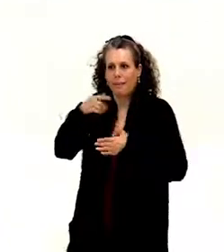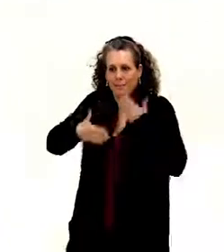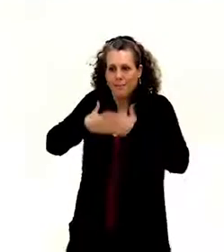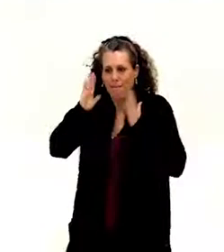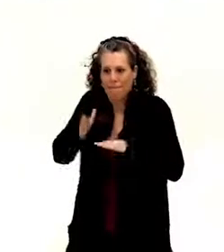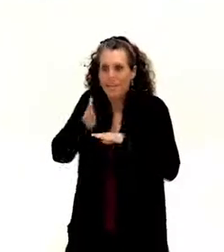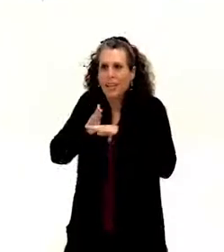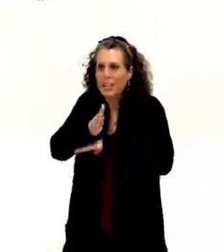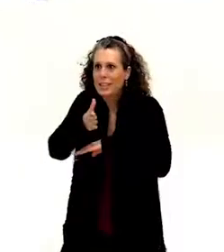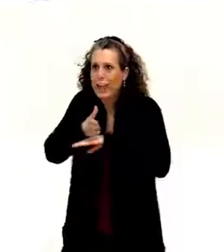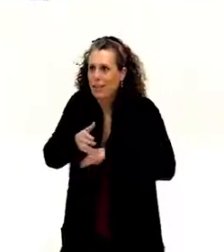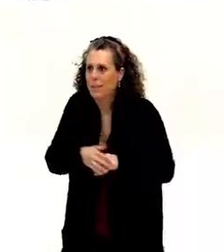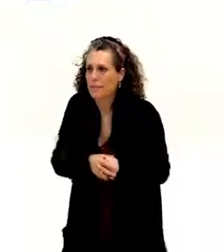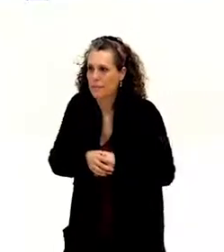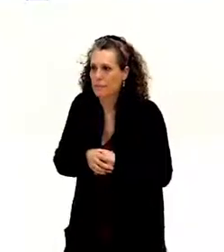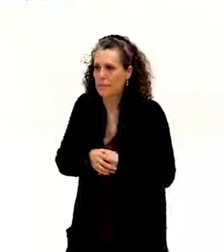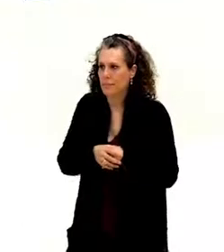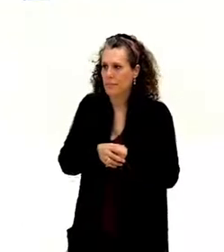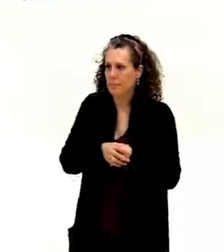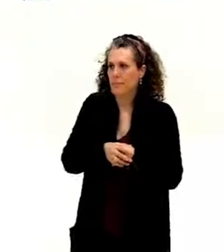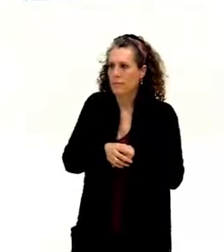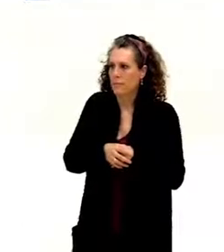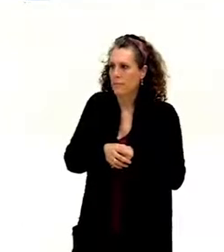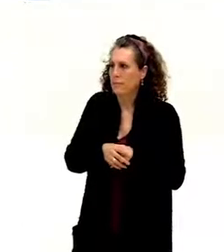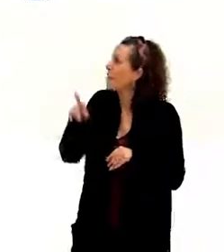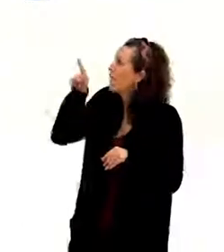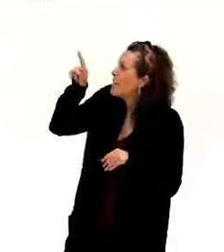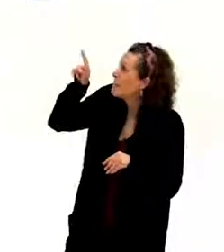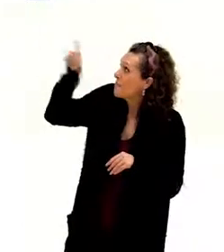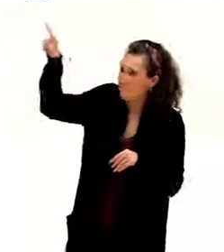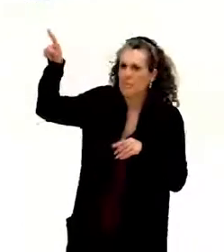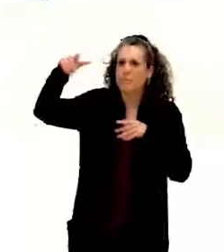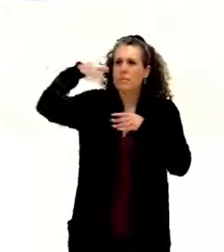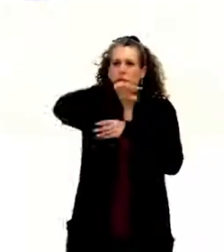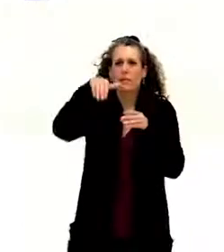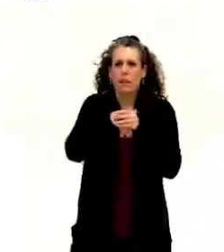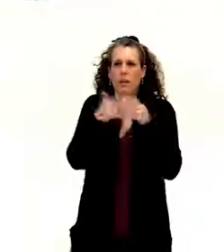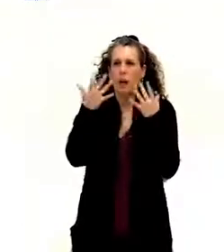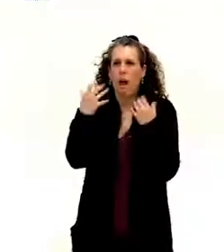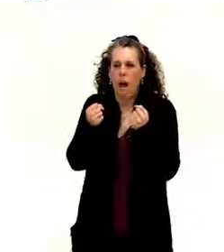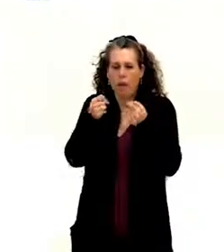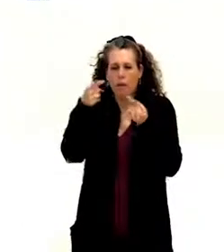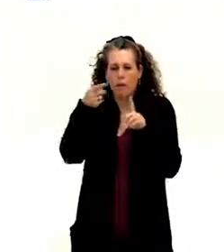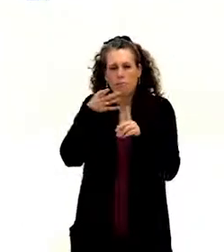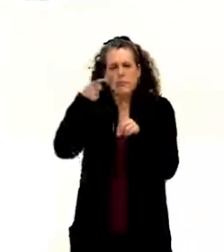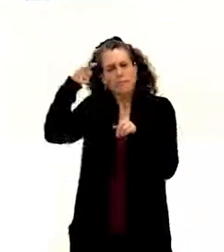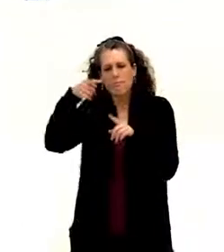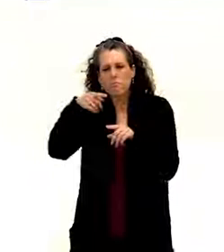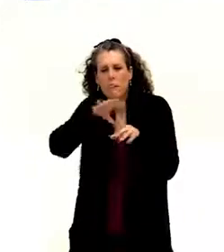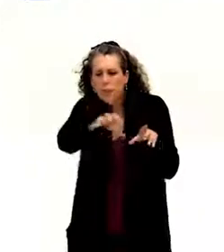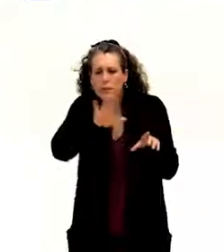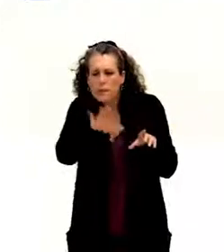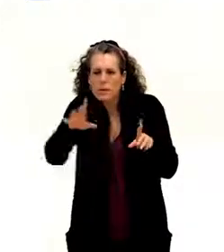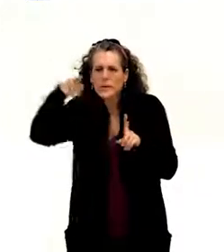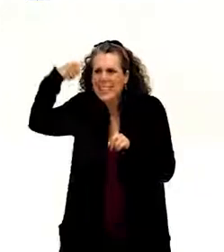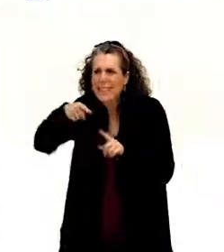Social services of general interest cover a variety of specific services in member states.